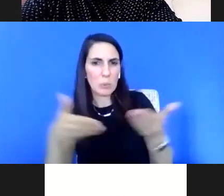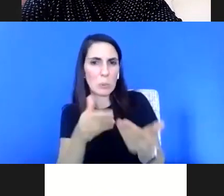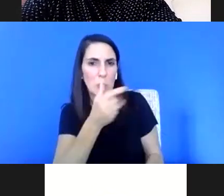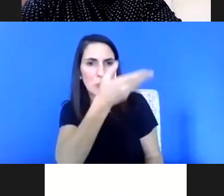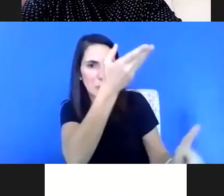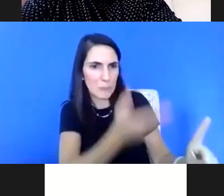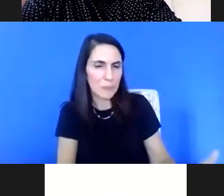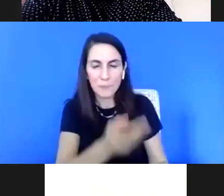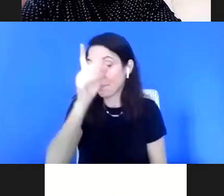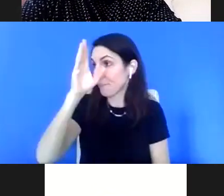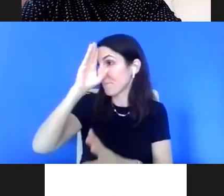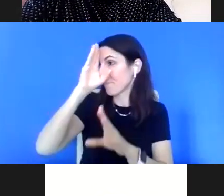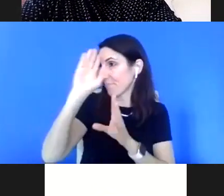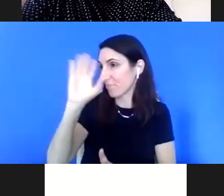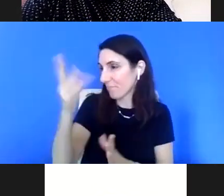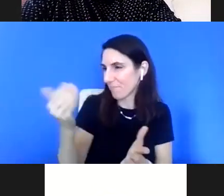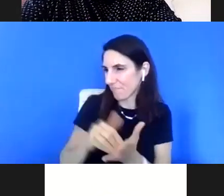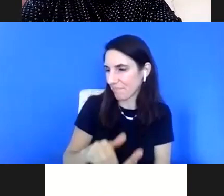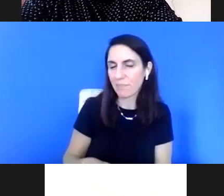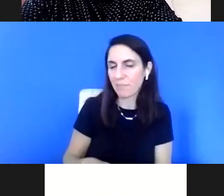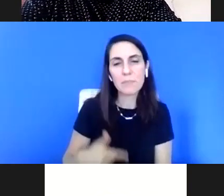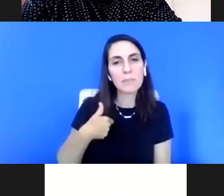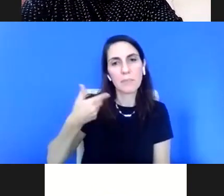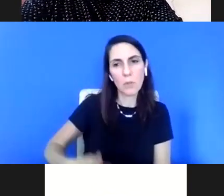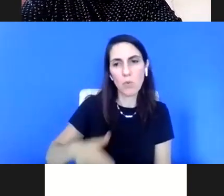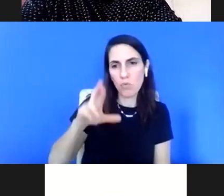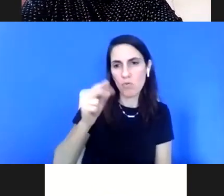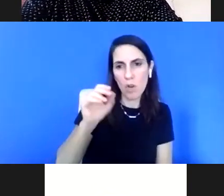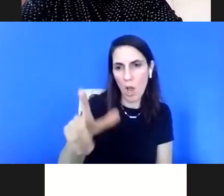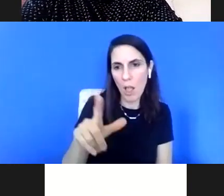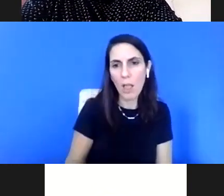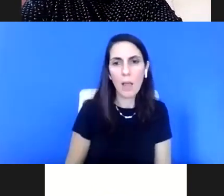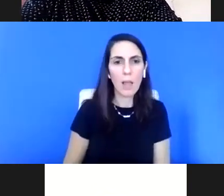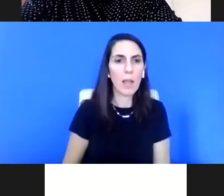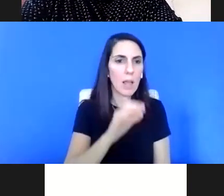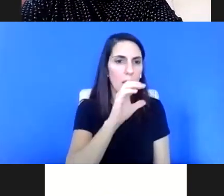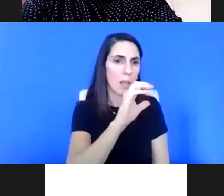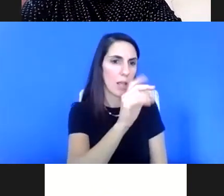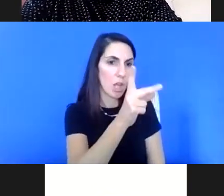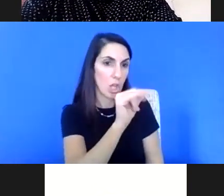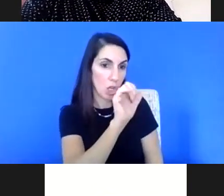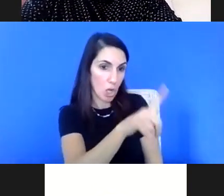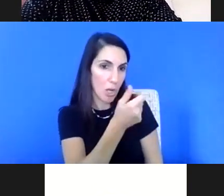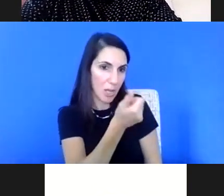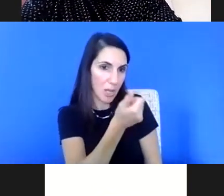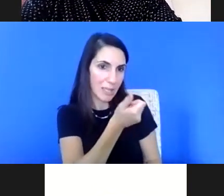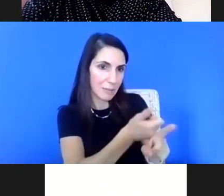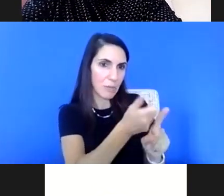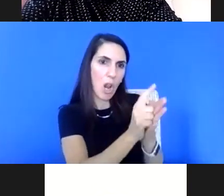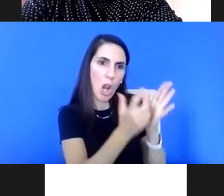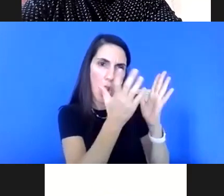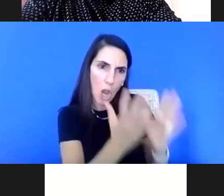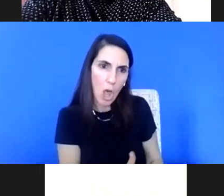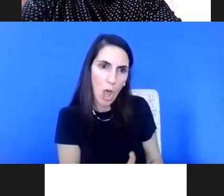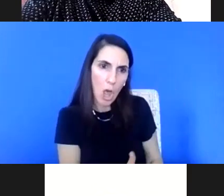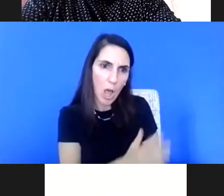Hi, everyone. Rachel. Okay, so Carl is an attorney and